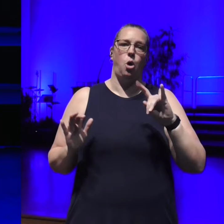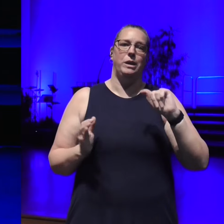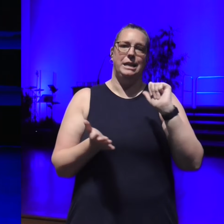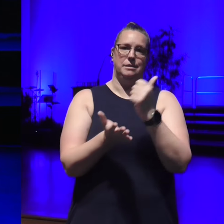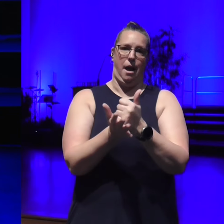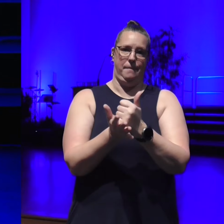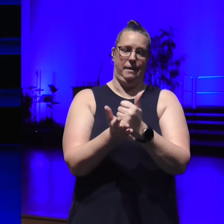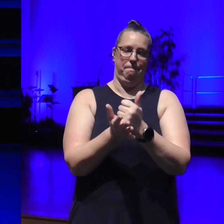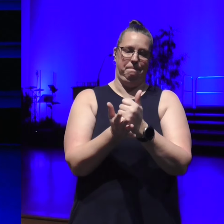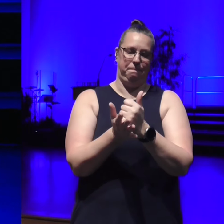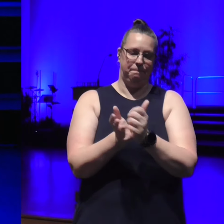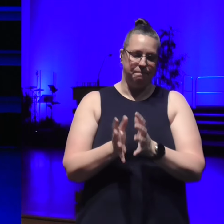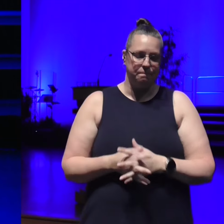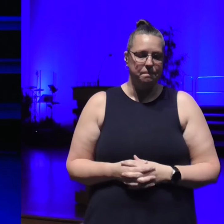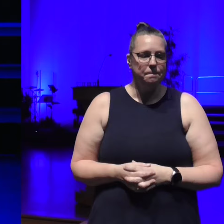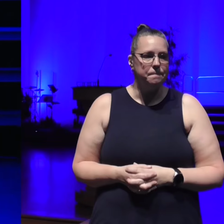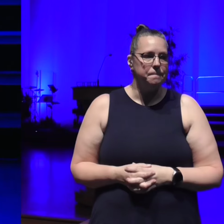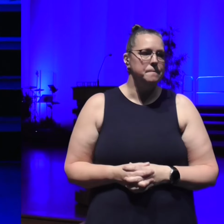is. Amen.